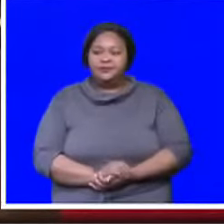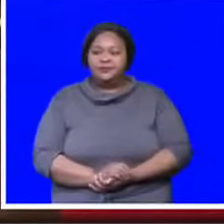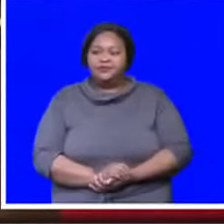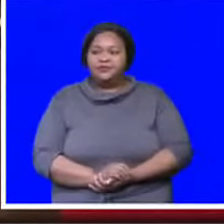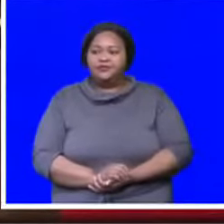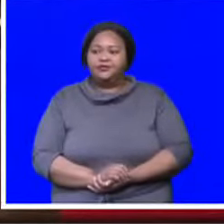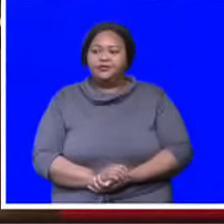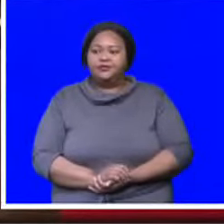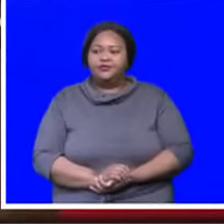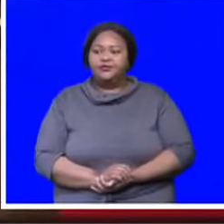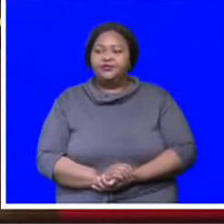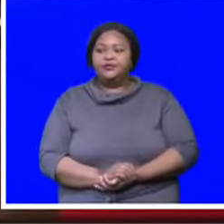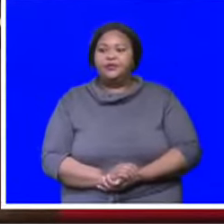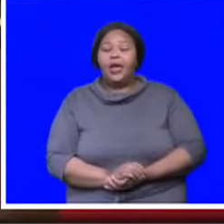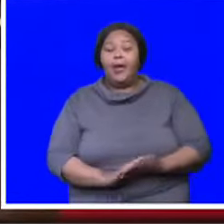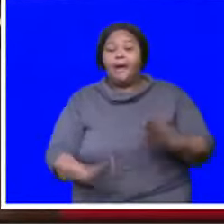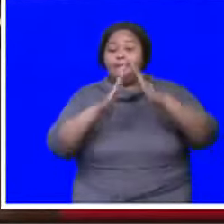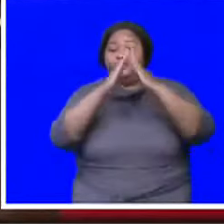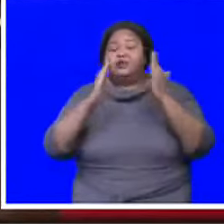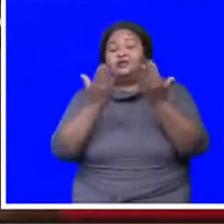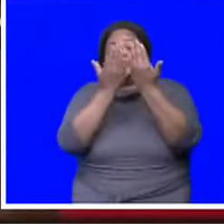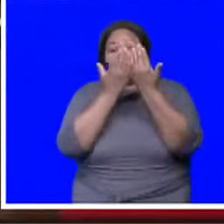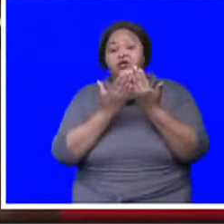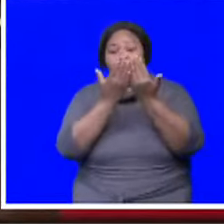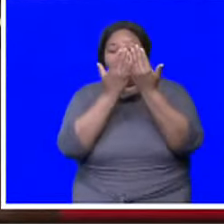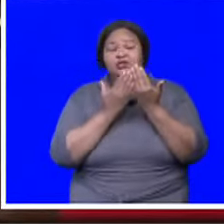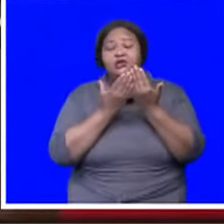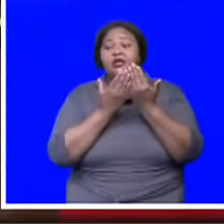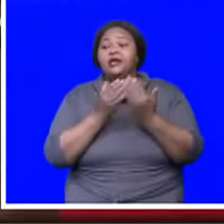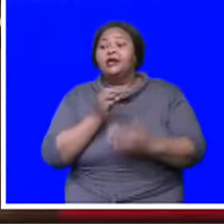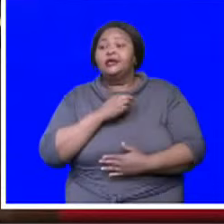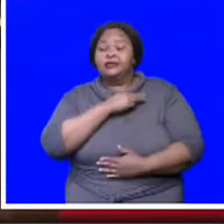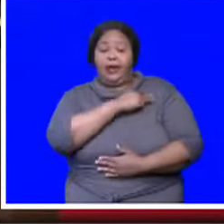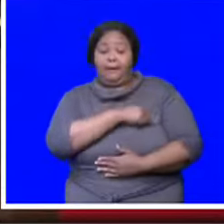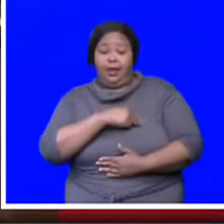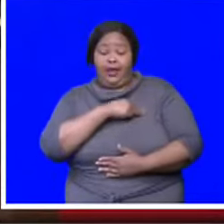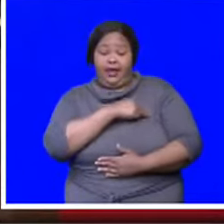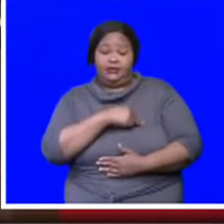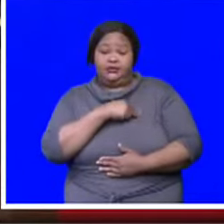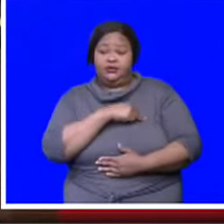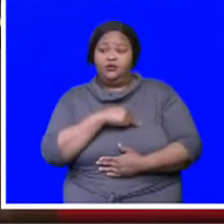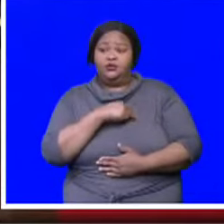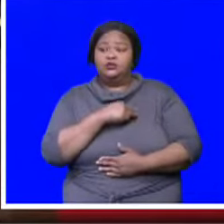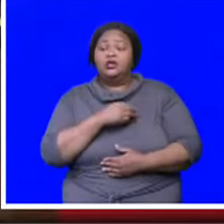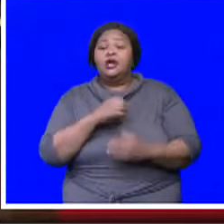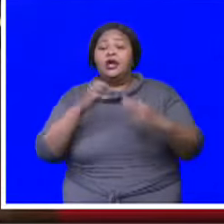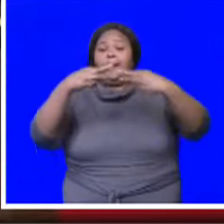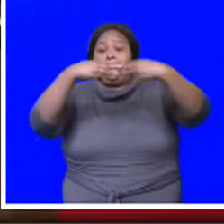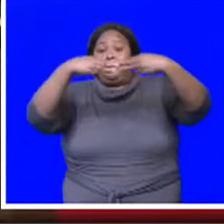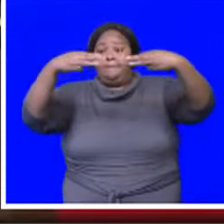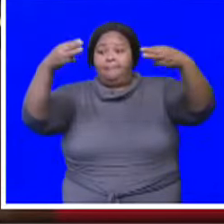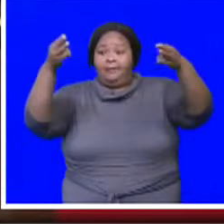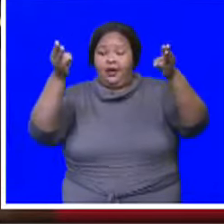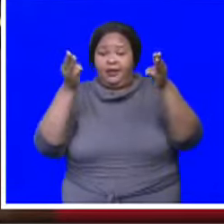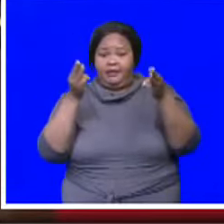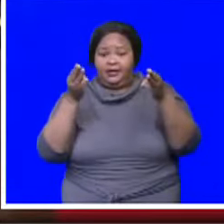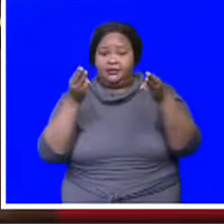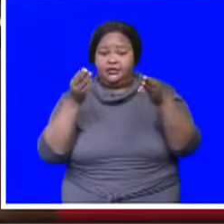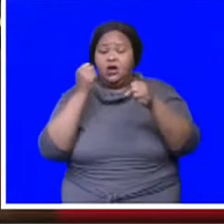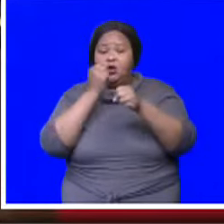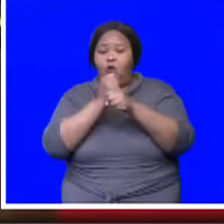nje etiko kuthi asibambisane iParliament nayo ikhonela